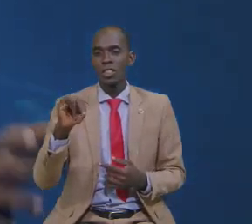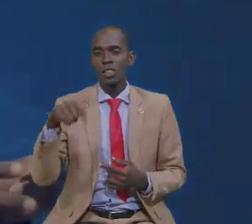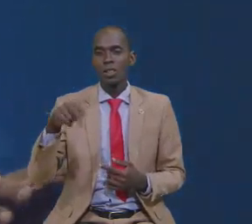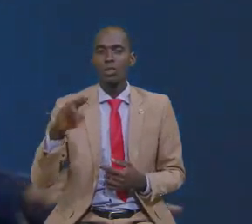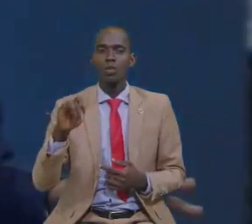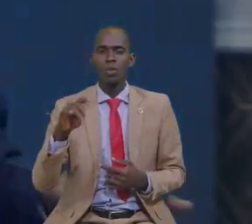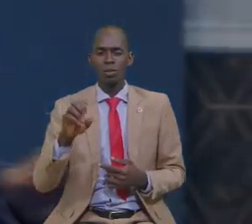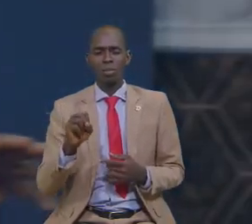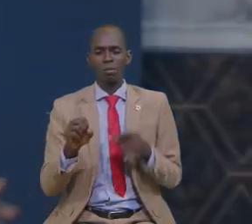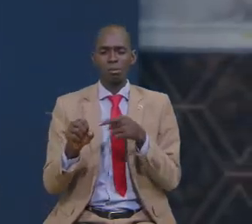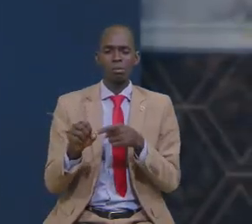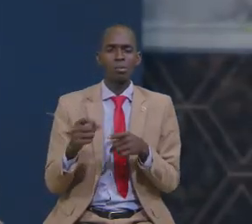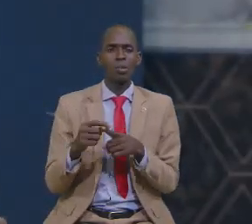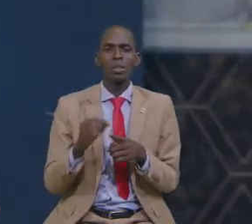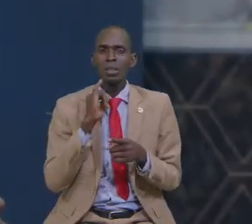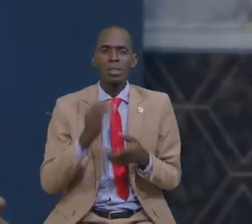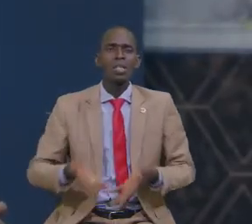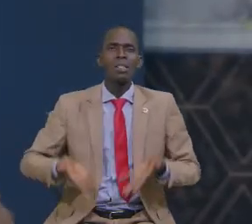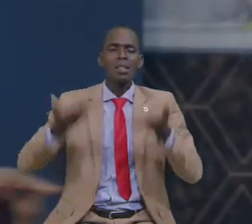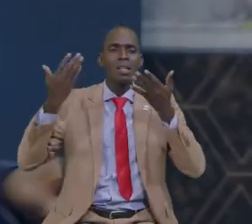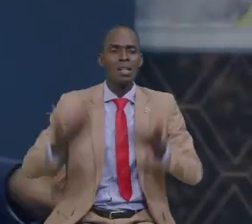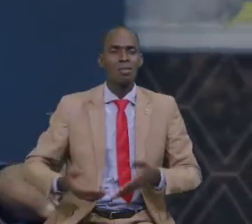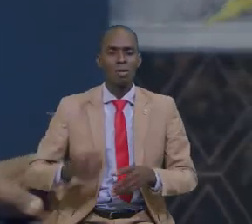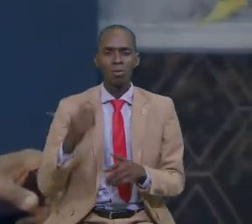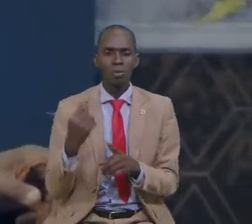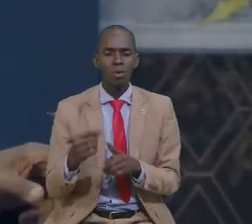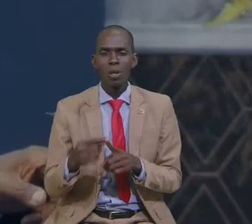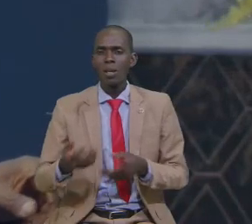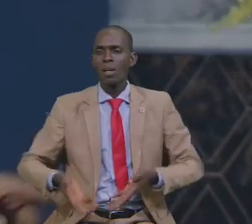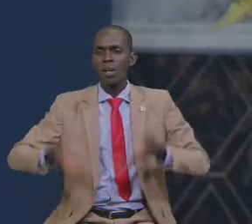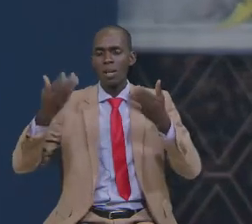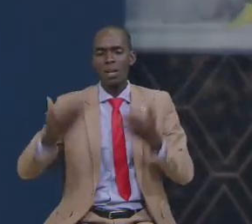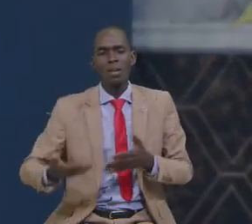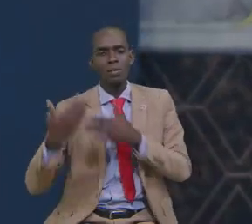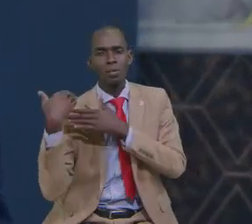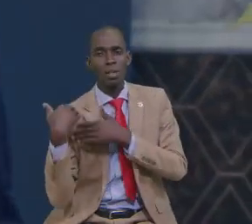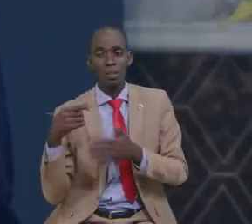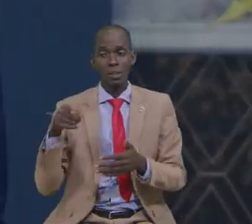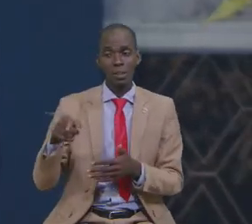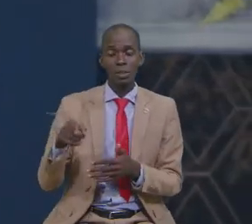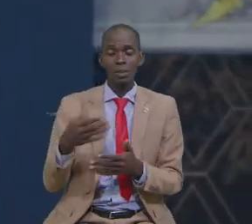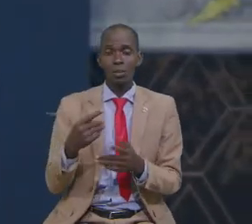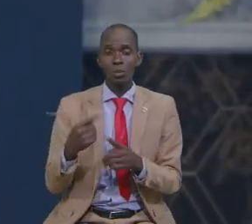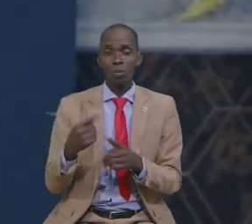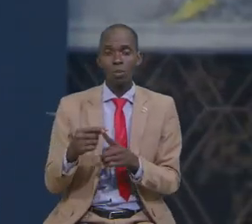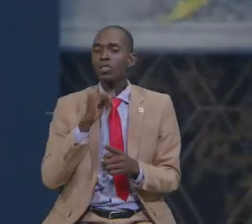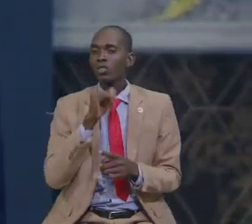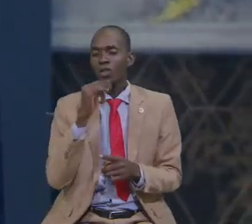heavy loading heavy wedge and this one is not an ordinary scene but